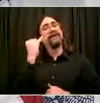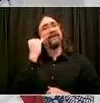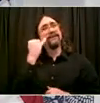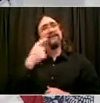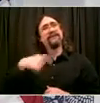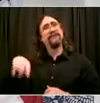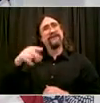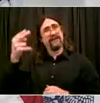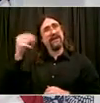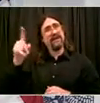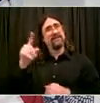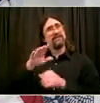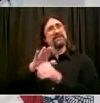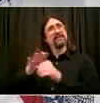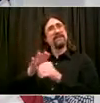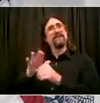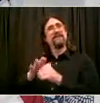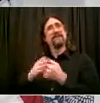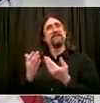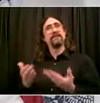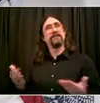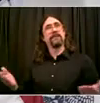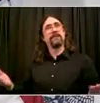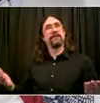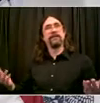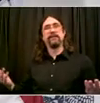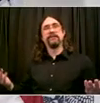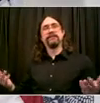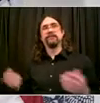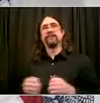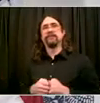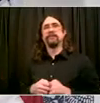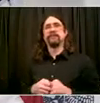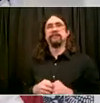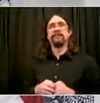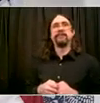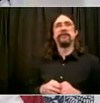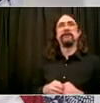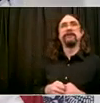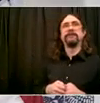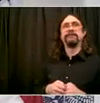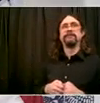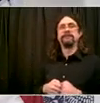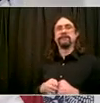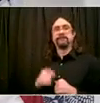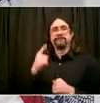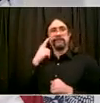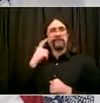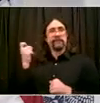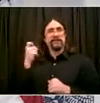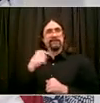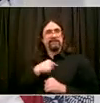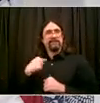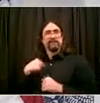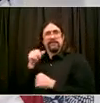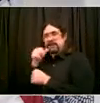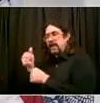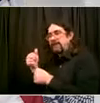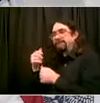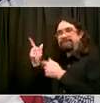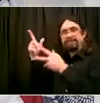have been vaccinated. But to your underlying question, look, I do see the problem, and it is